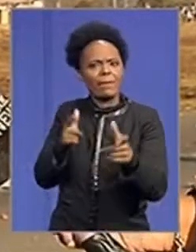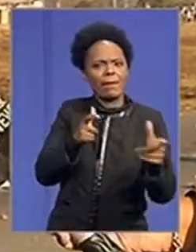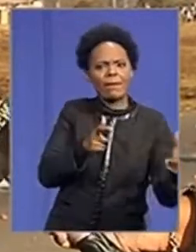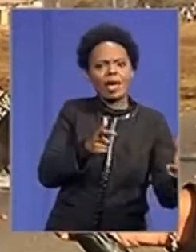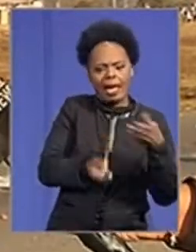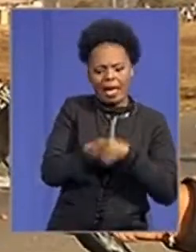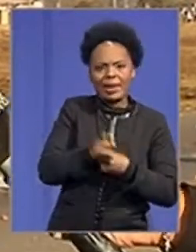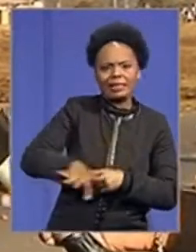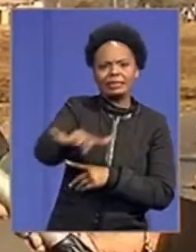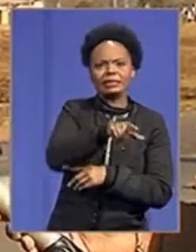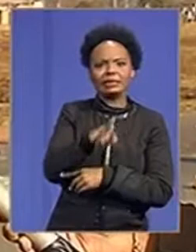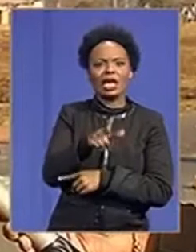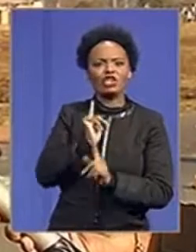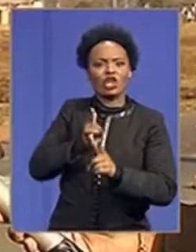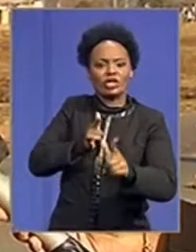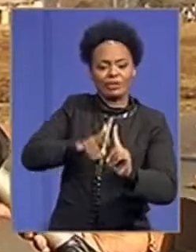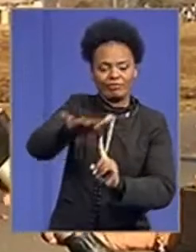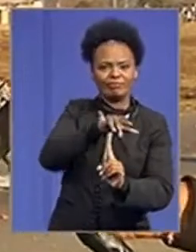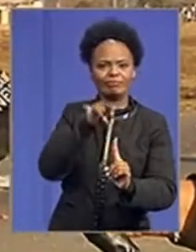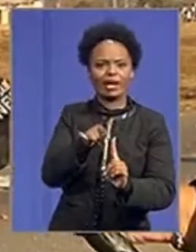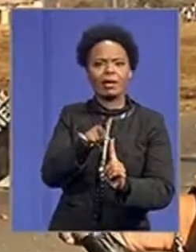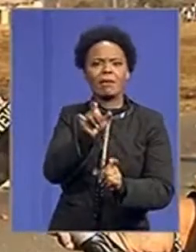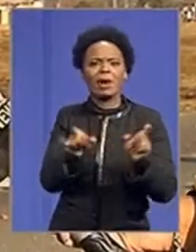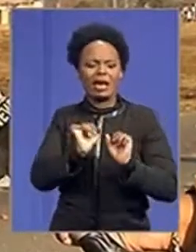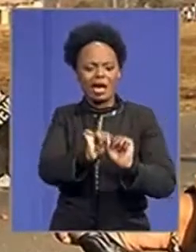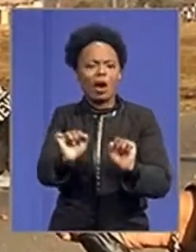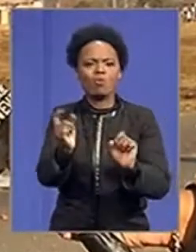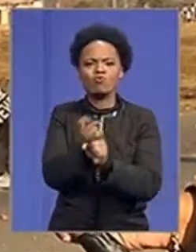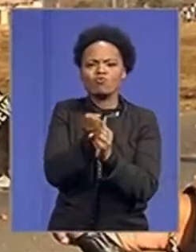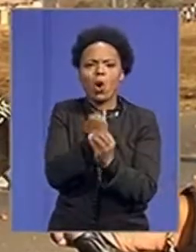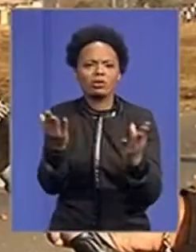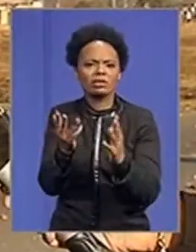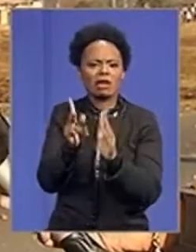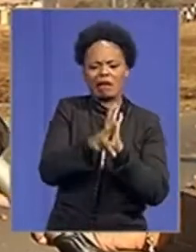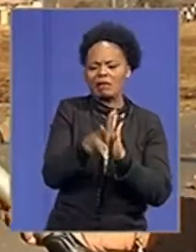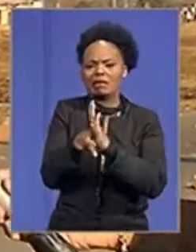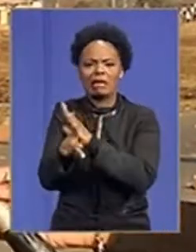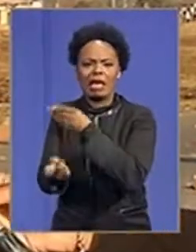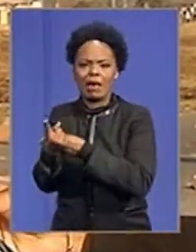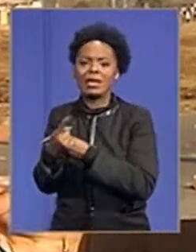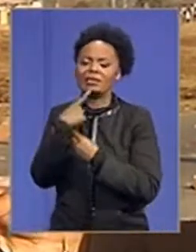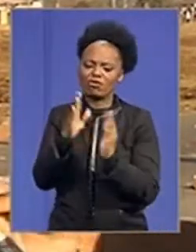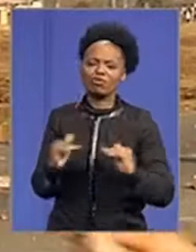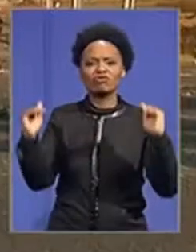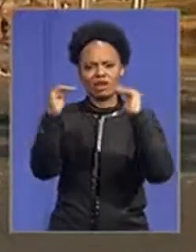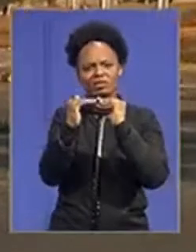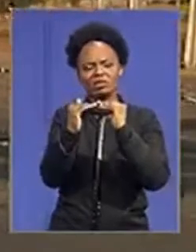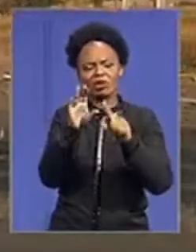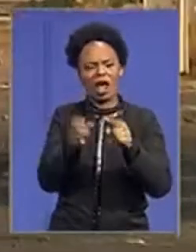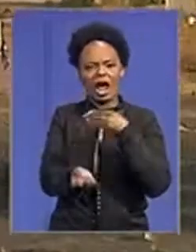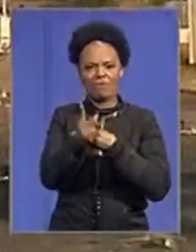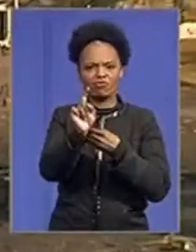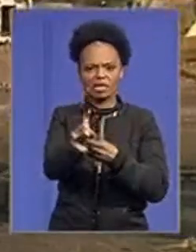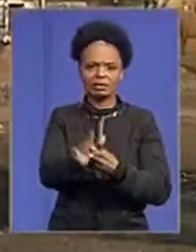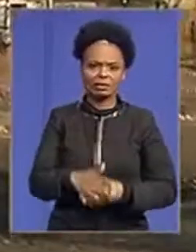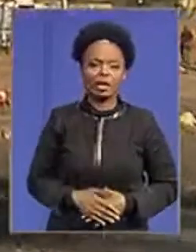township. So people have been dying, so now they want justice to take his position. Baahi